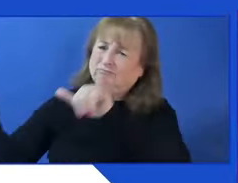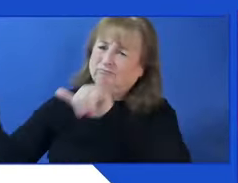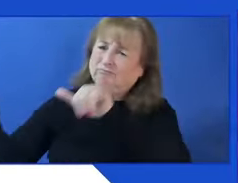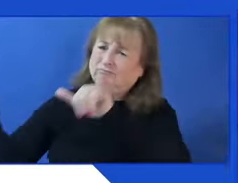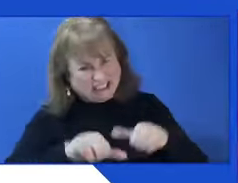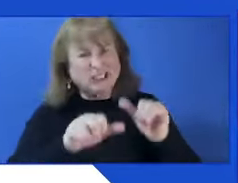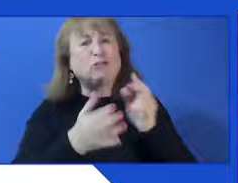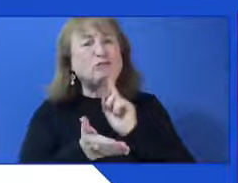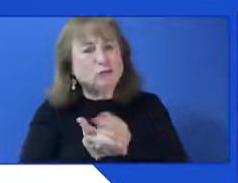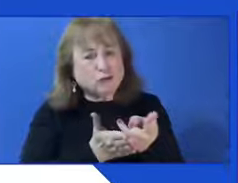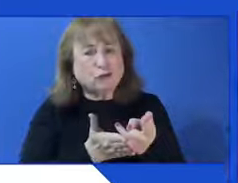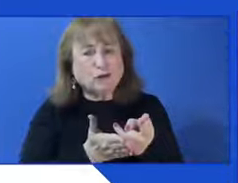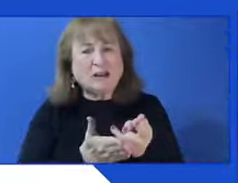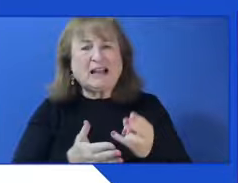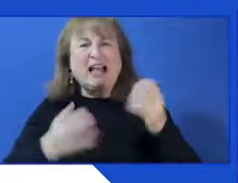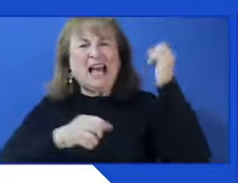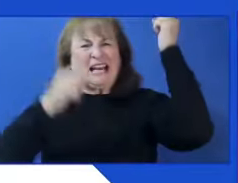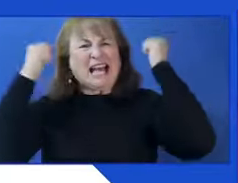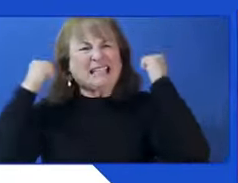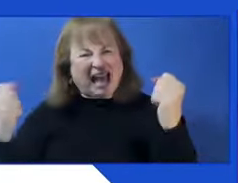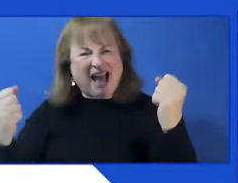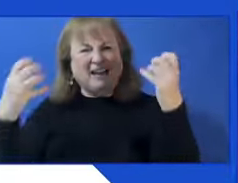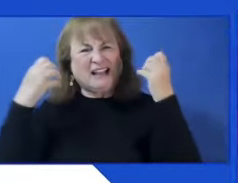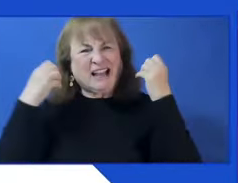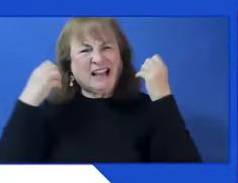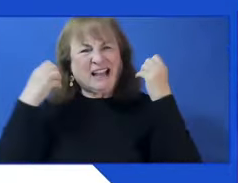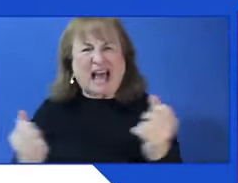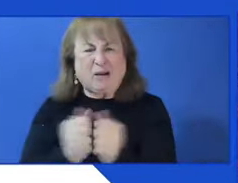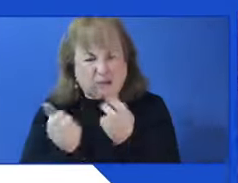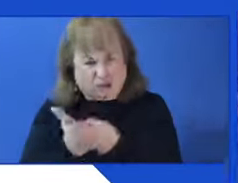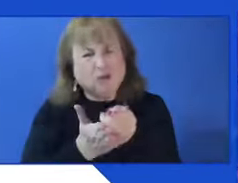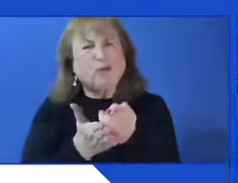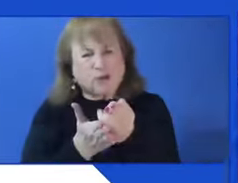true. Chazak ve'ematz.